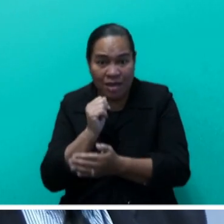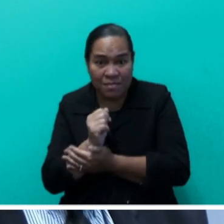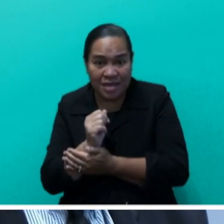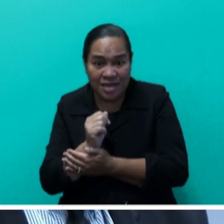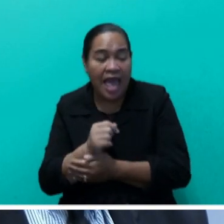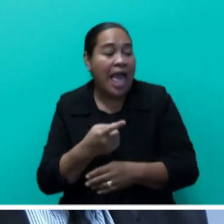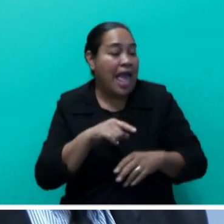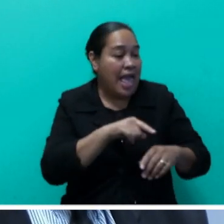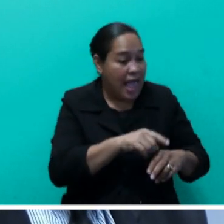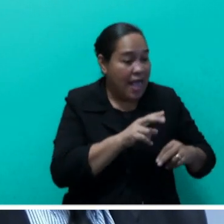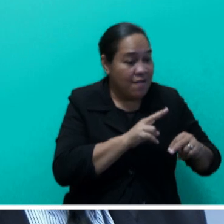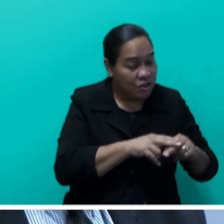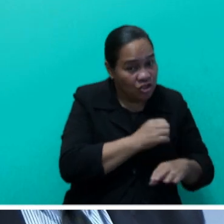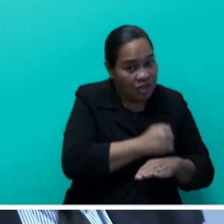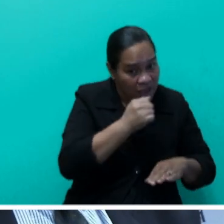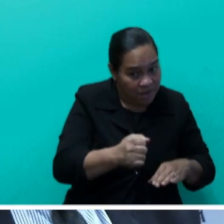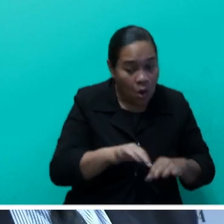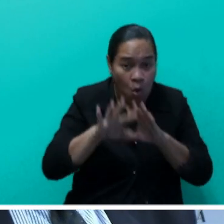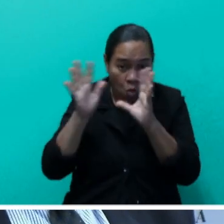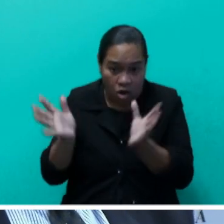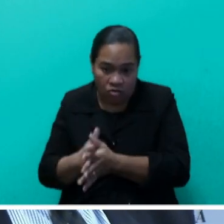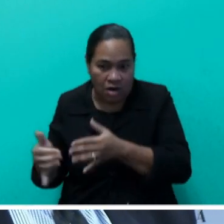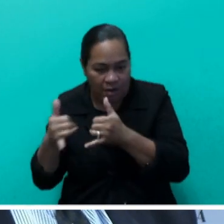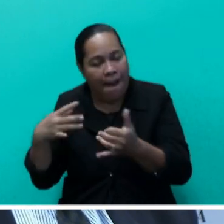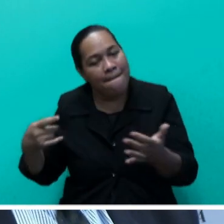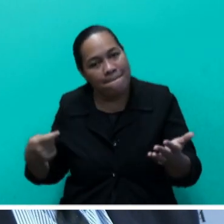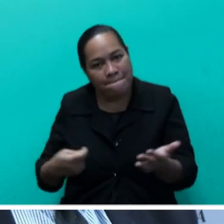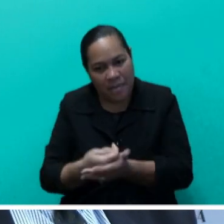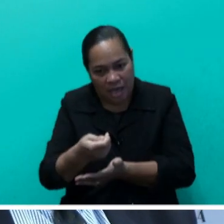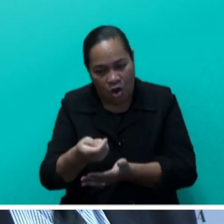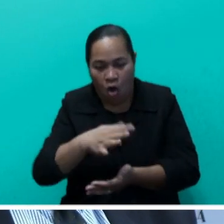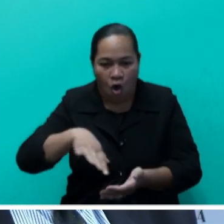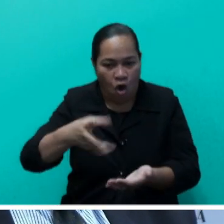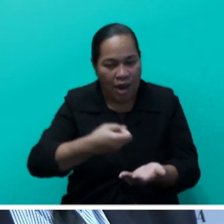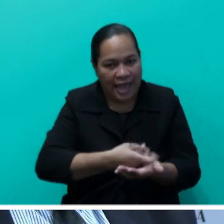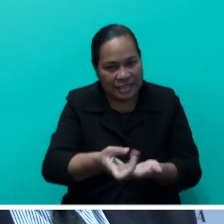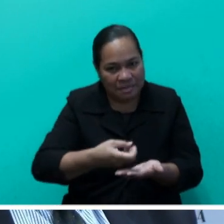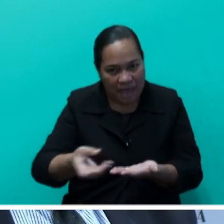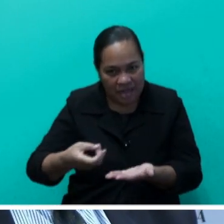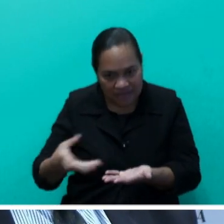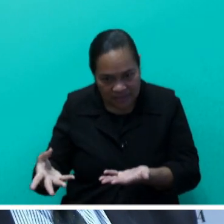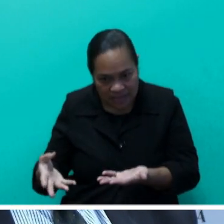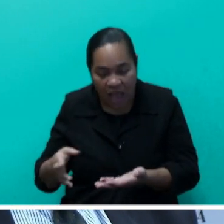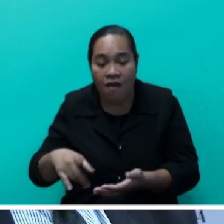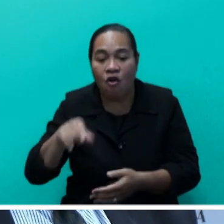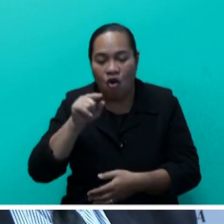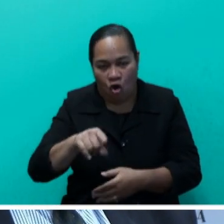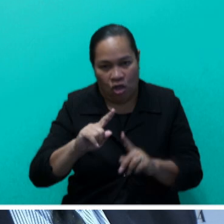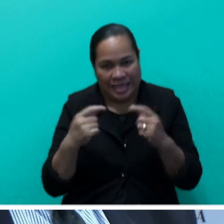and the World Rugby paid all expenses for the flying